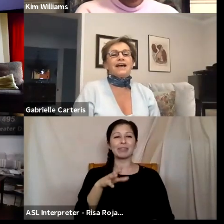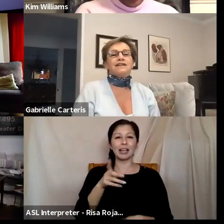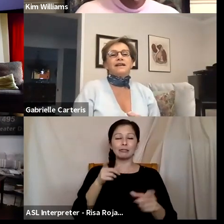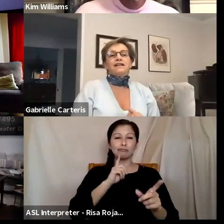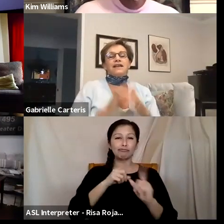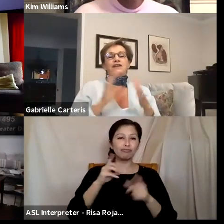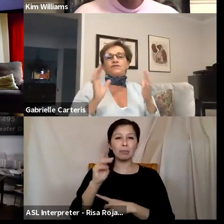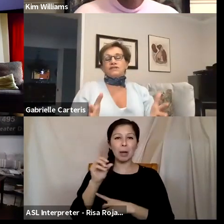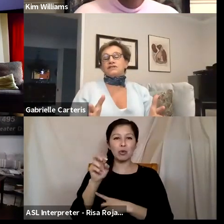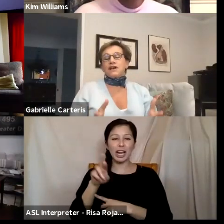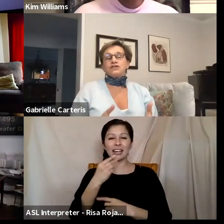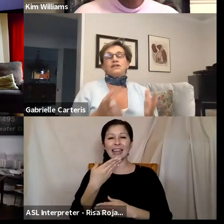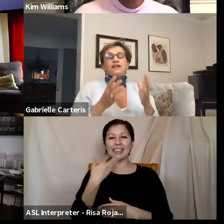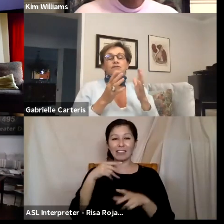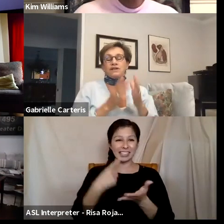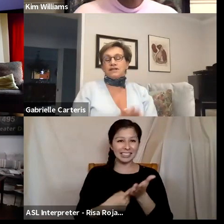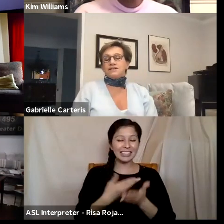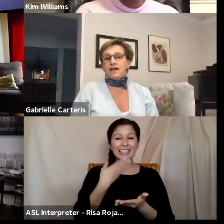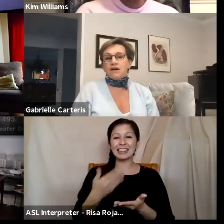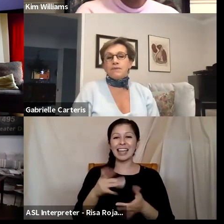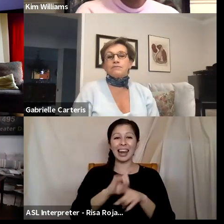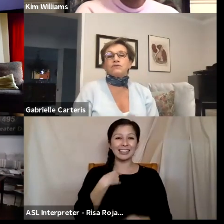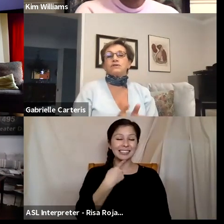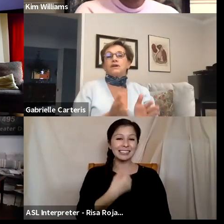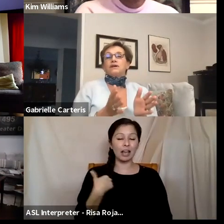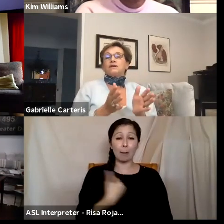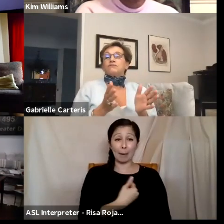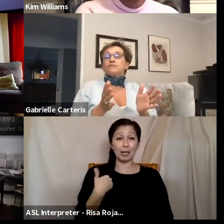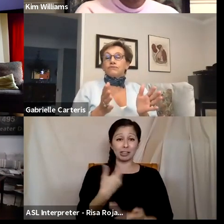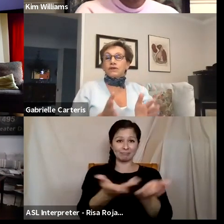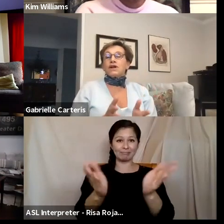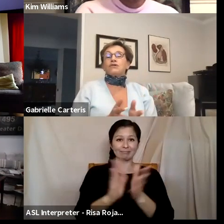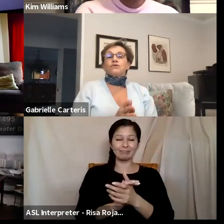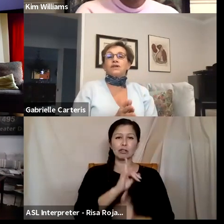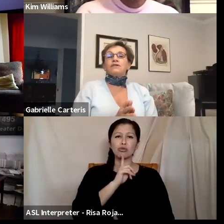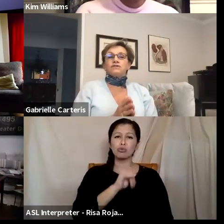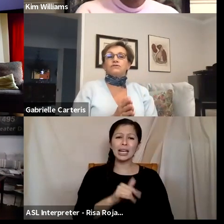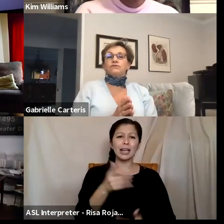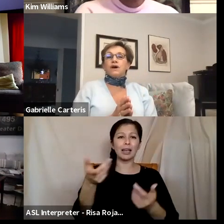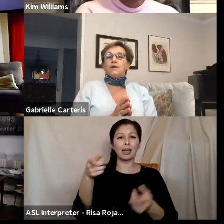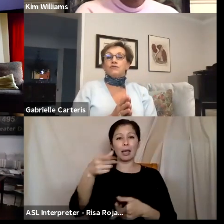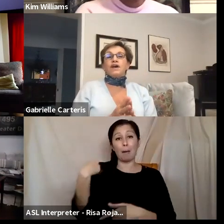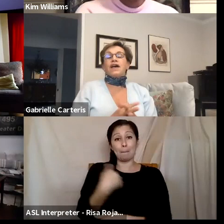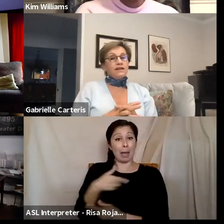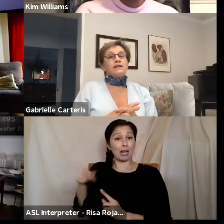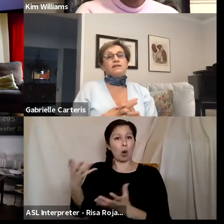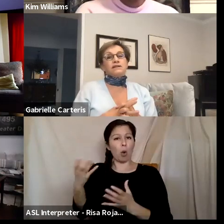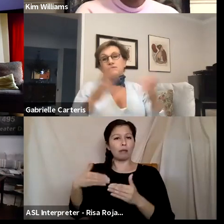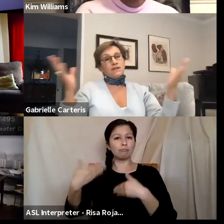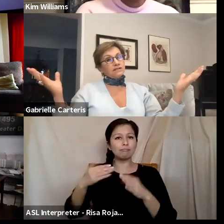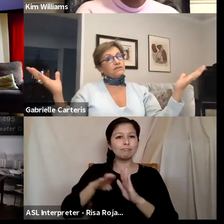moderating, and thank you for this discussion. Thank you. As I said, our members really are looking to move